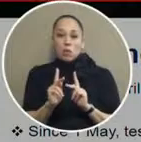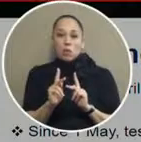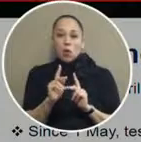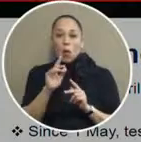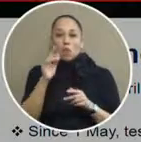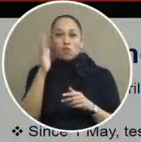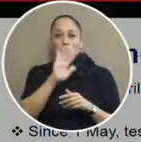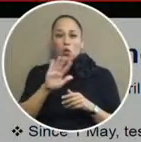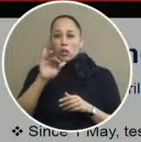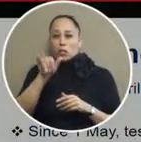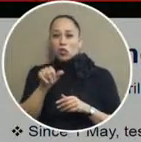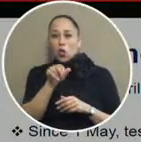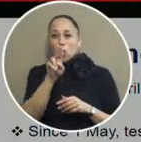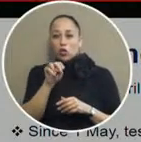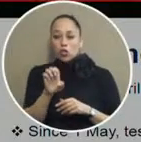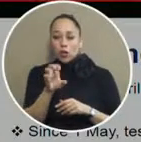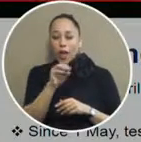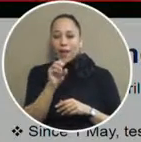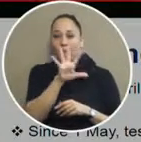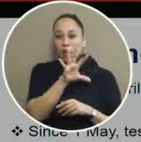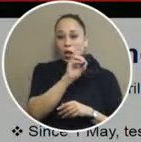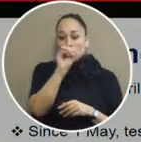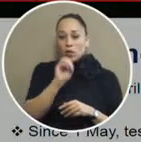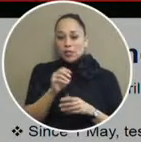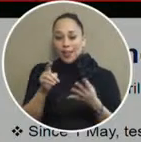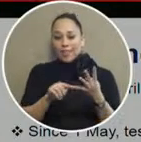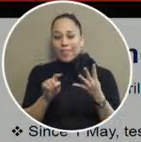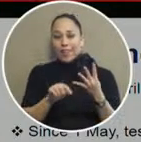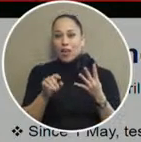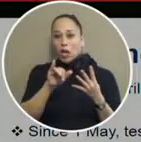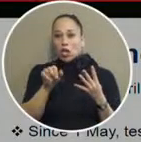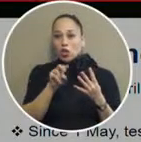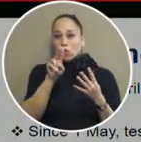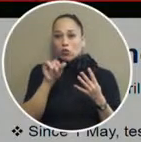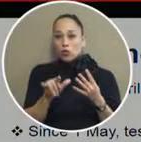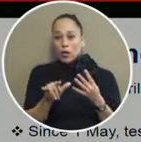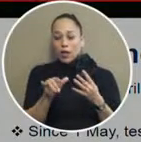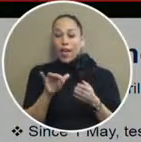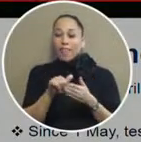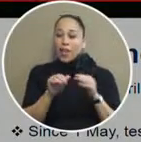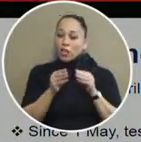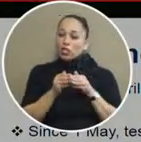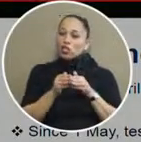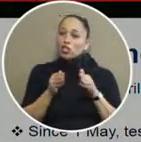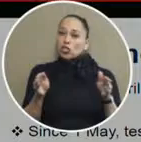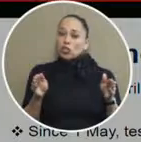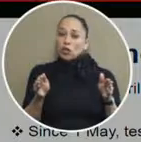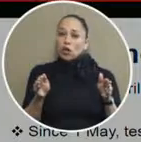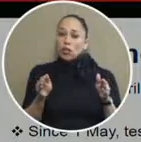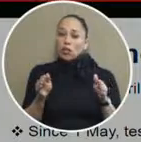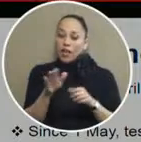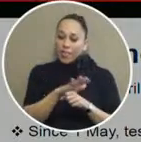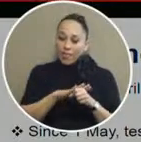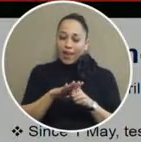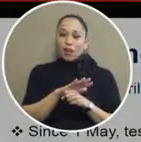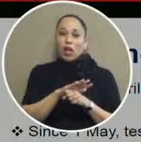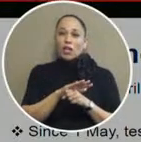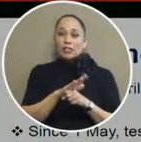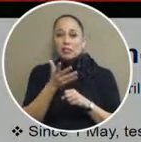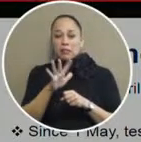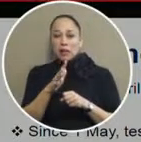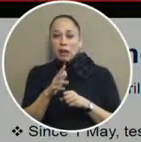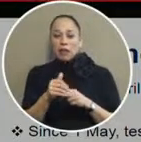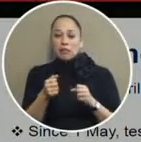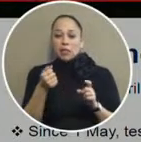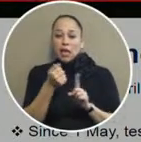by June, and then 5% by the end of July. Again, according to the Surgeon General, areas that are considered hardest